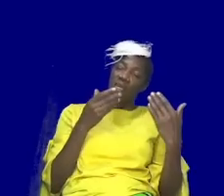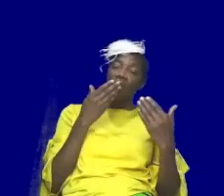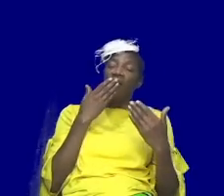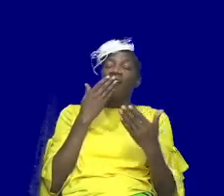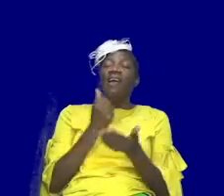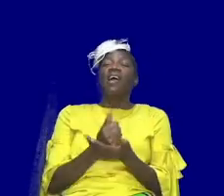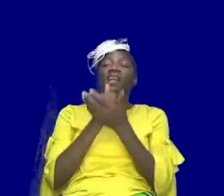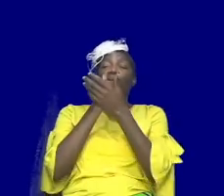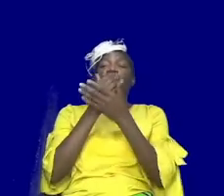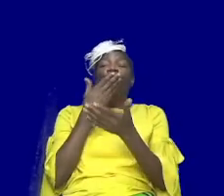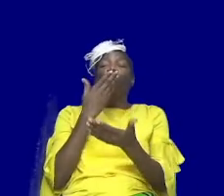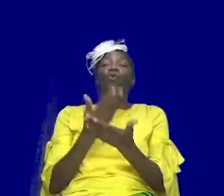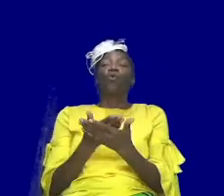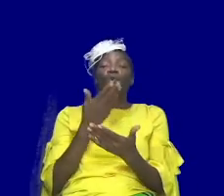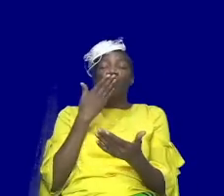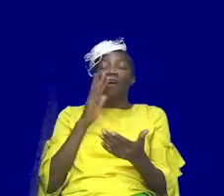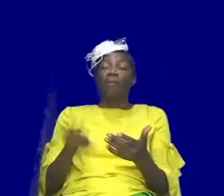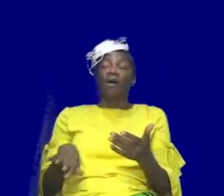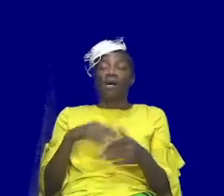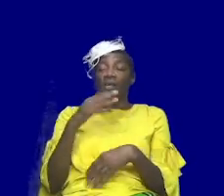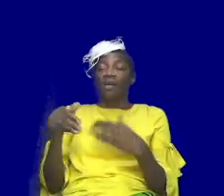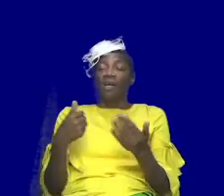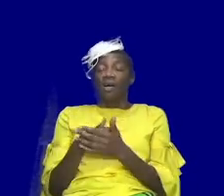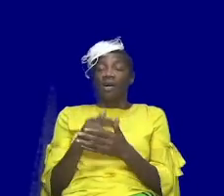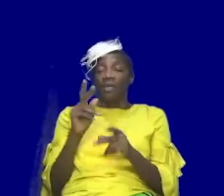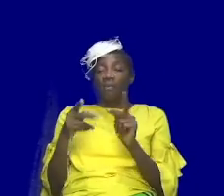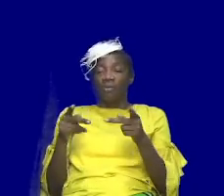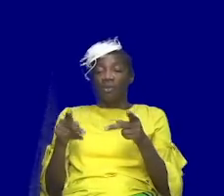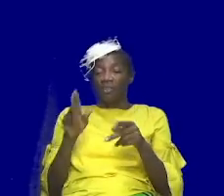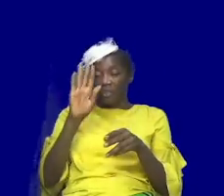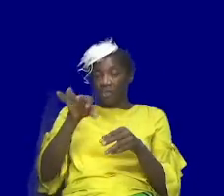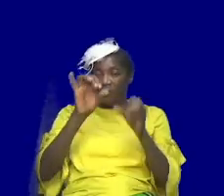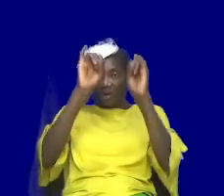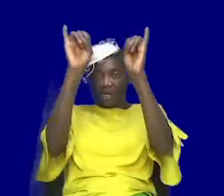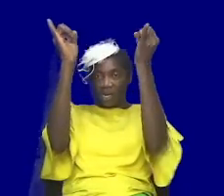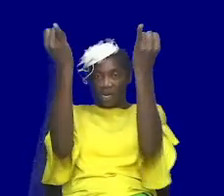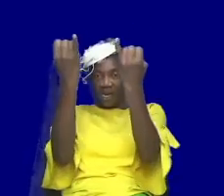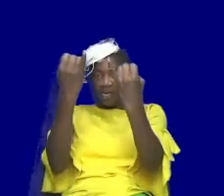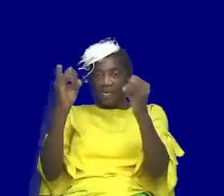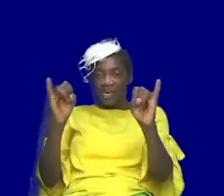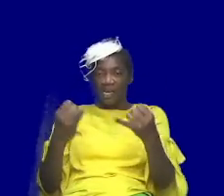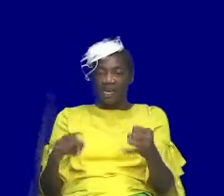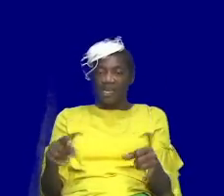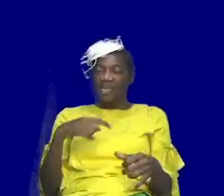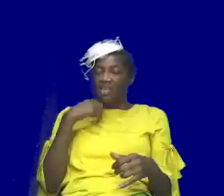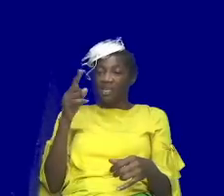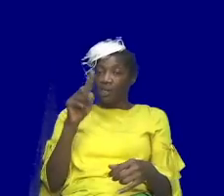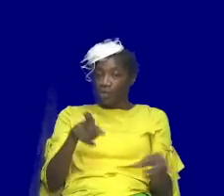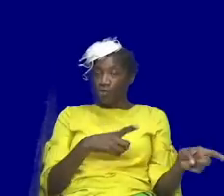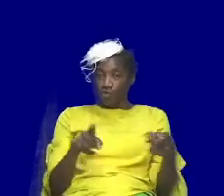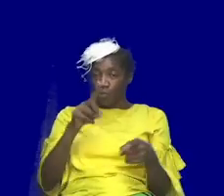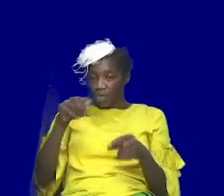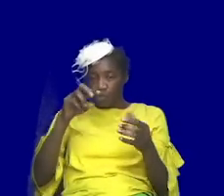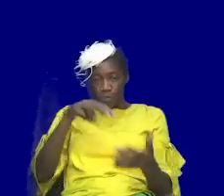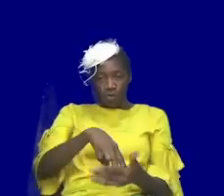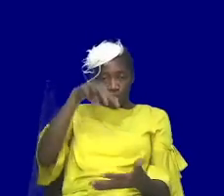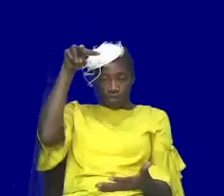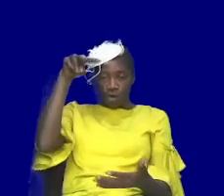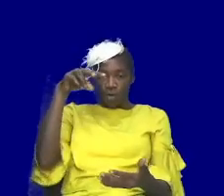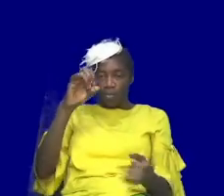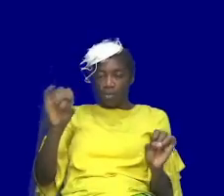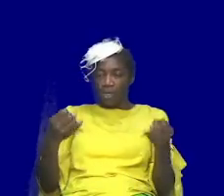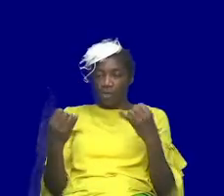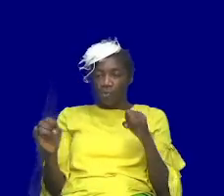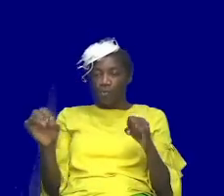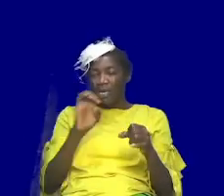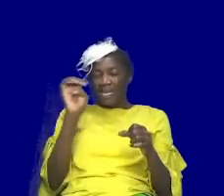bad. All those persons that are your idols, that they tell you to do this and you jump and you do it, even if